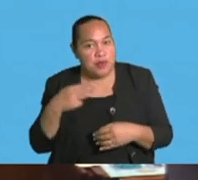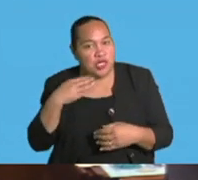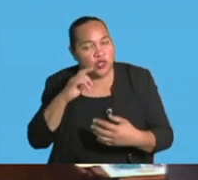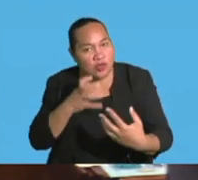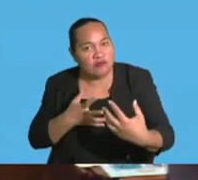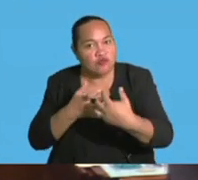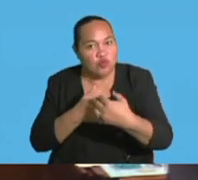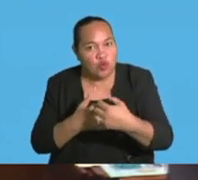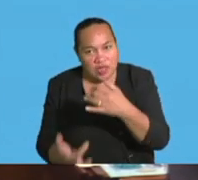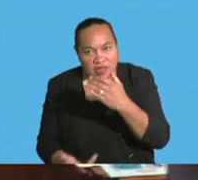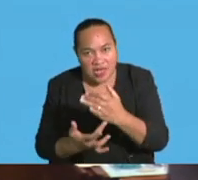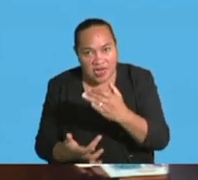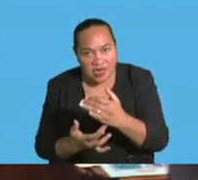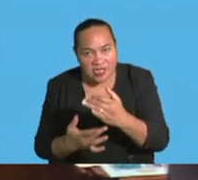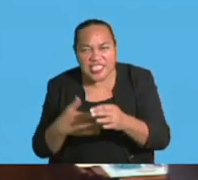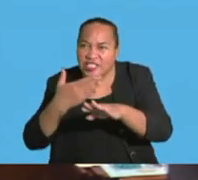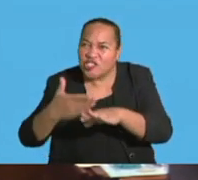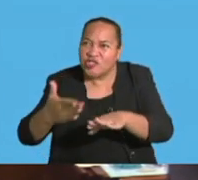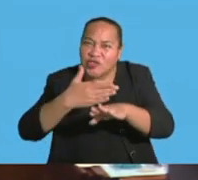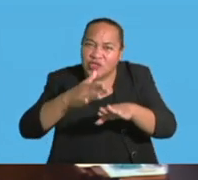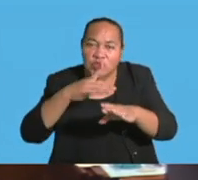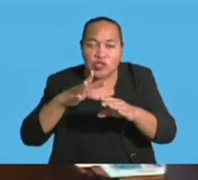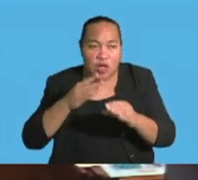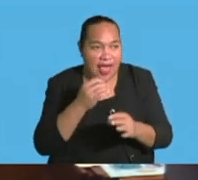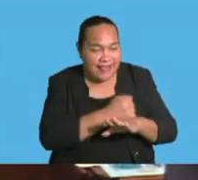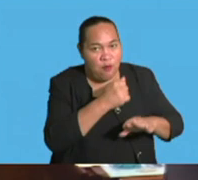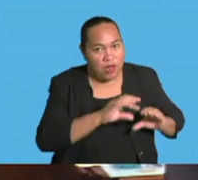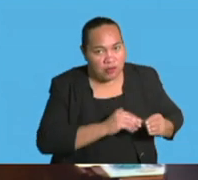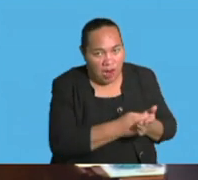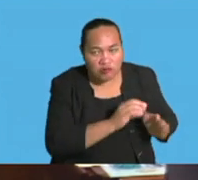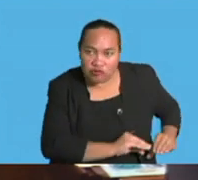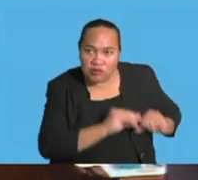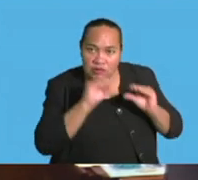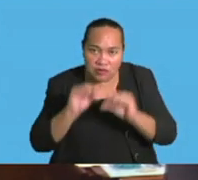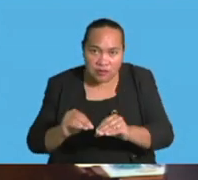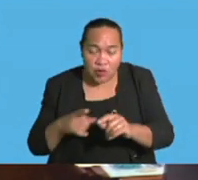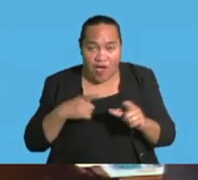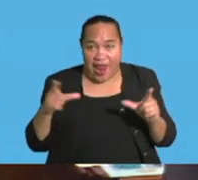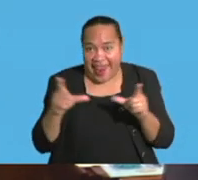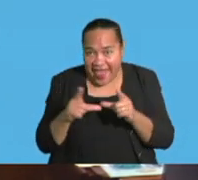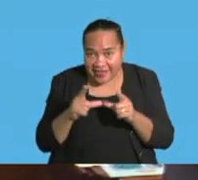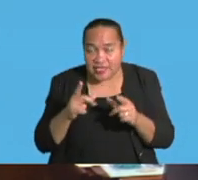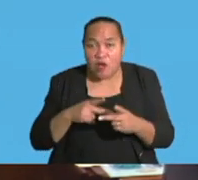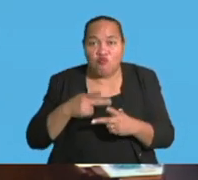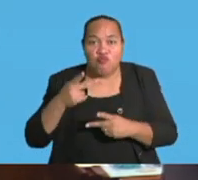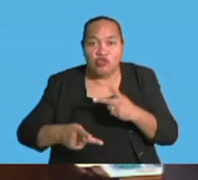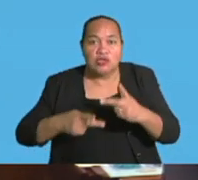with the technological innovation the government is investing in. Our licensing procedures, for instance, will